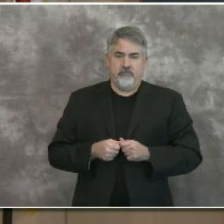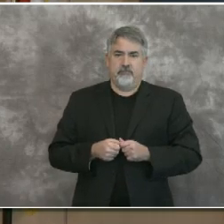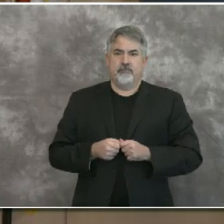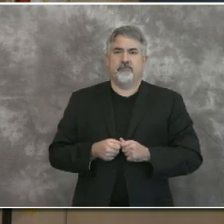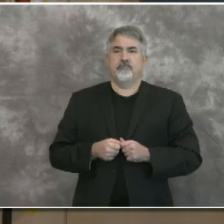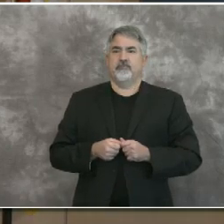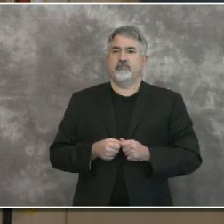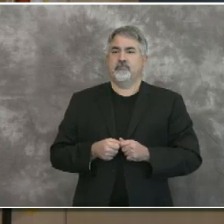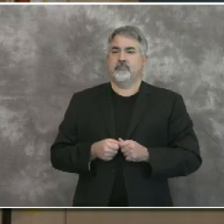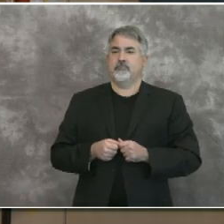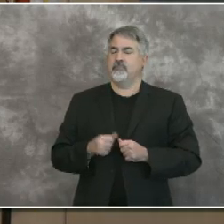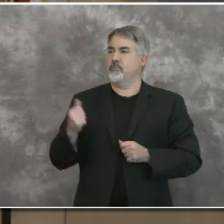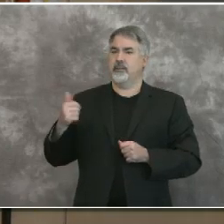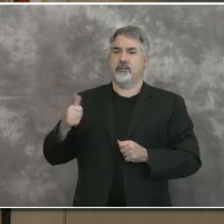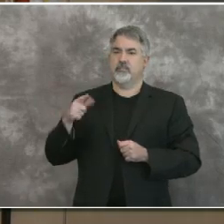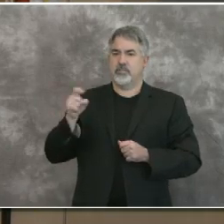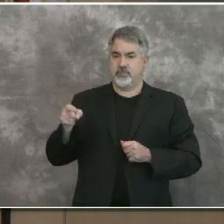Okay, let's go to the next question.